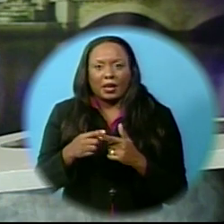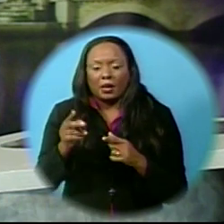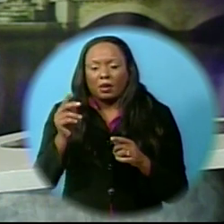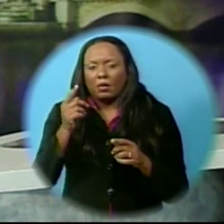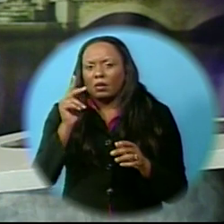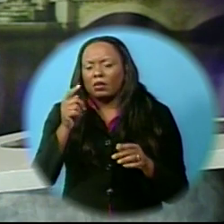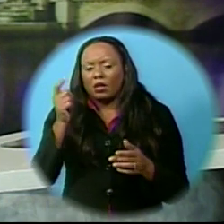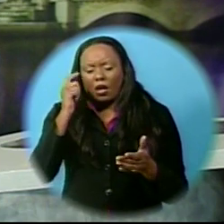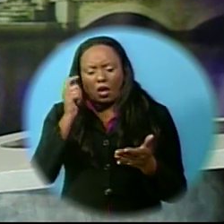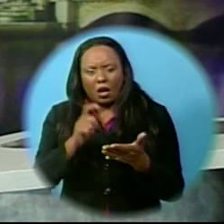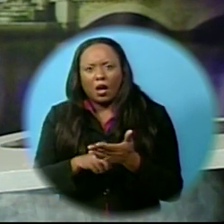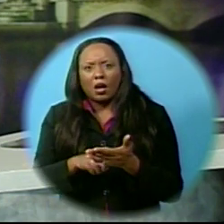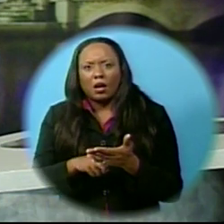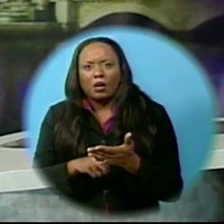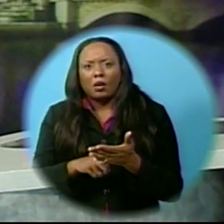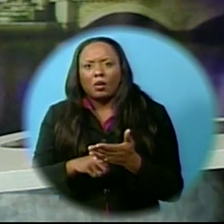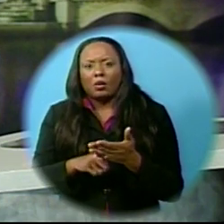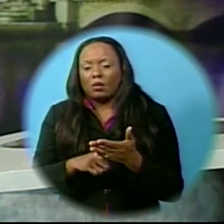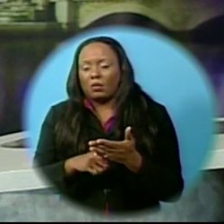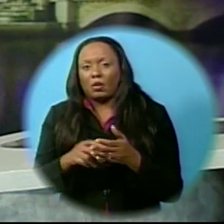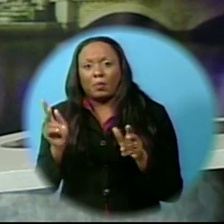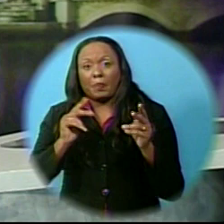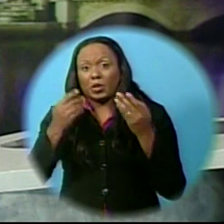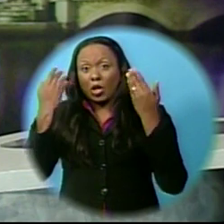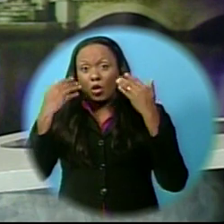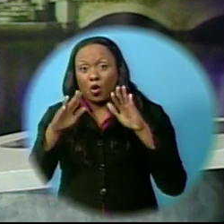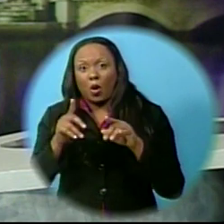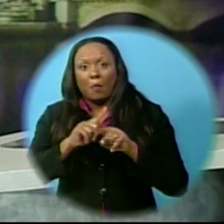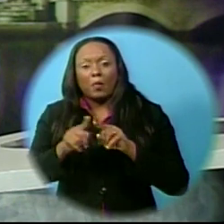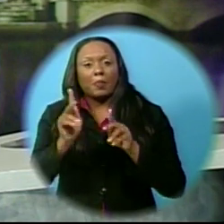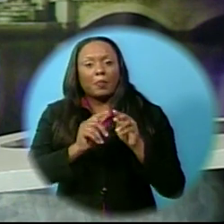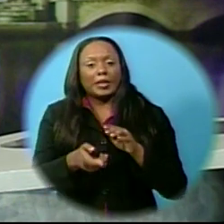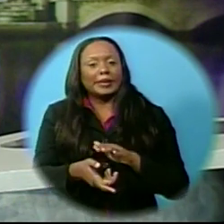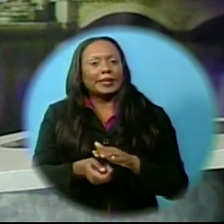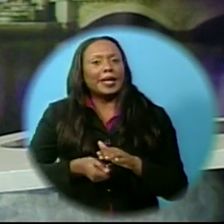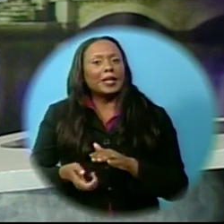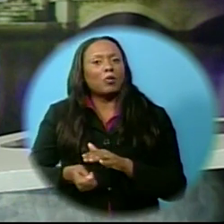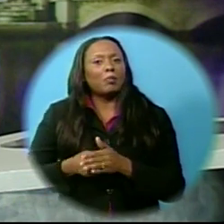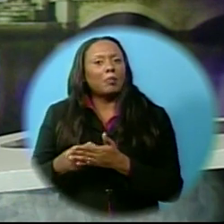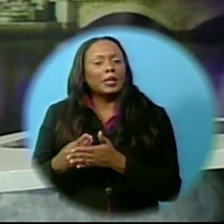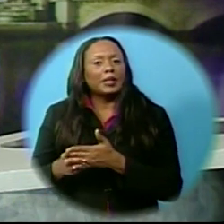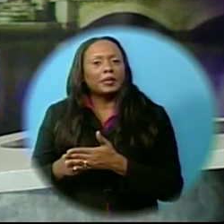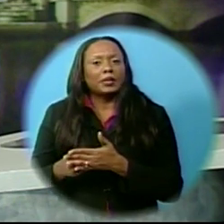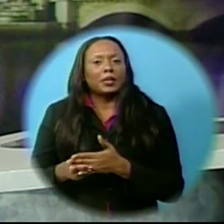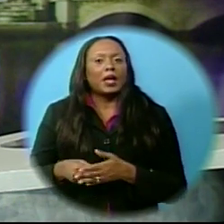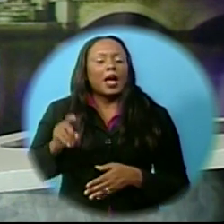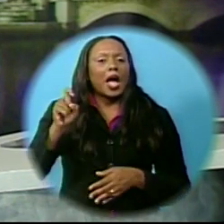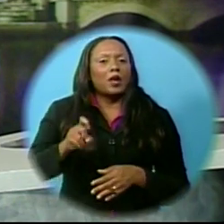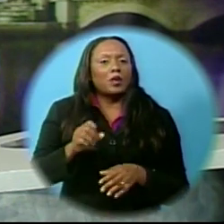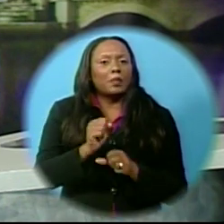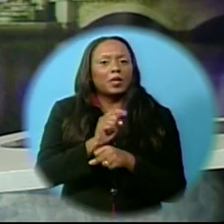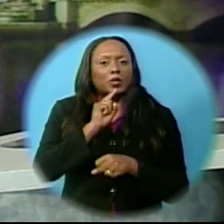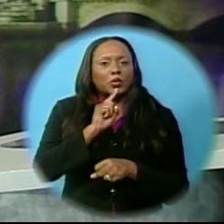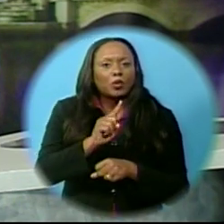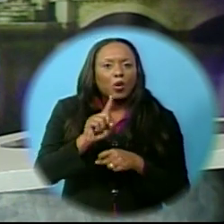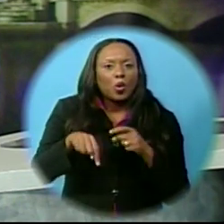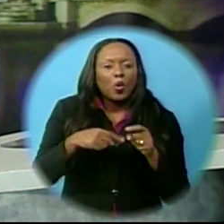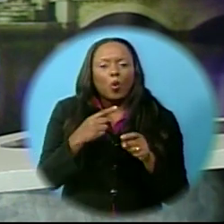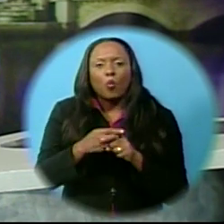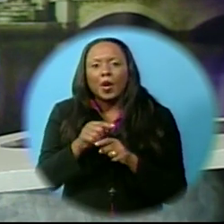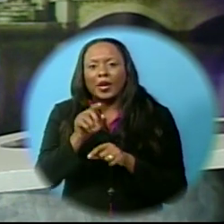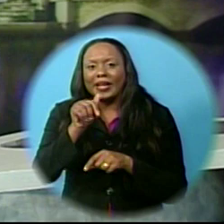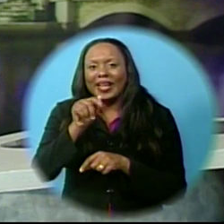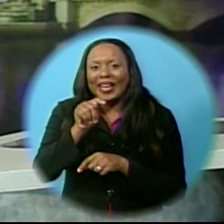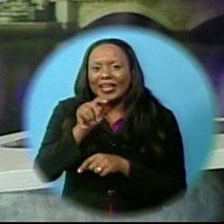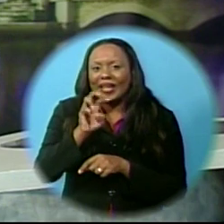ATM using, well, without their knowledge. As a result, Inspector Welch says the public needs to be extra vigilant when